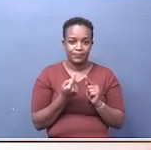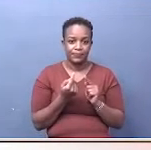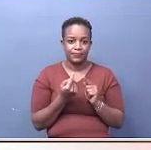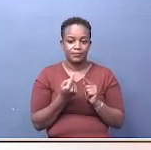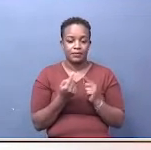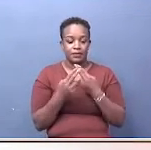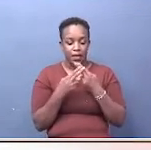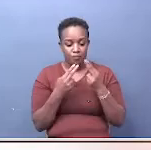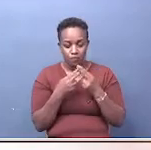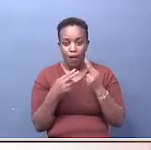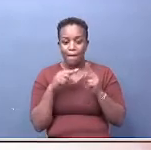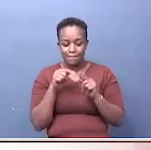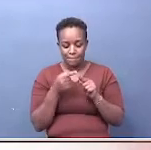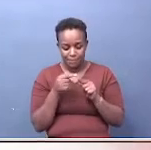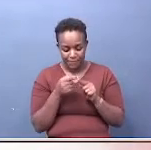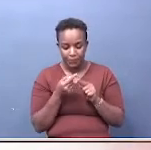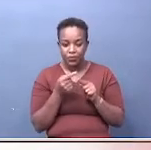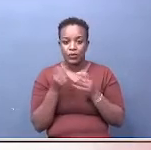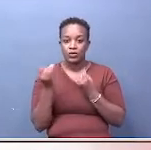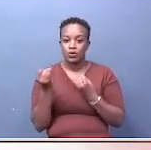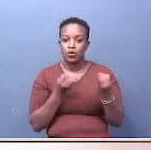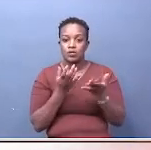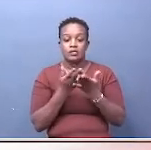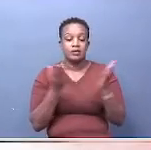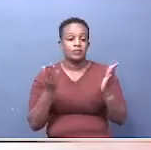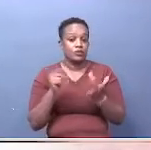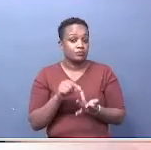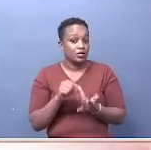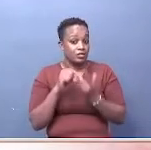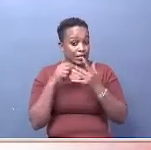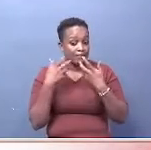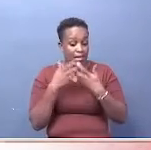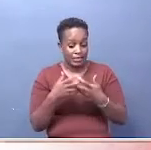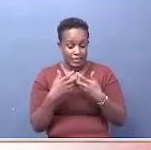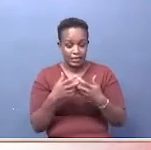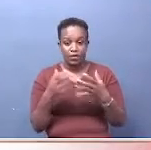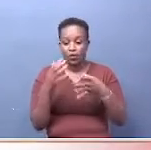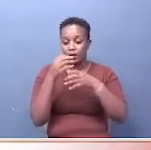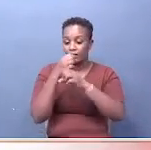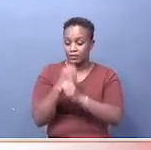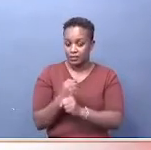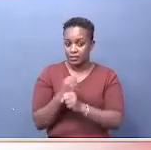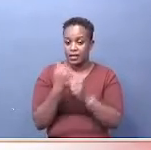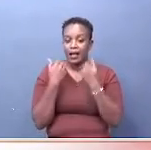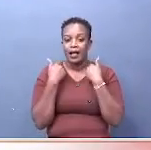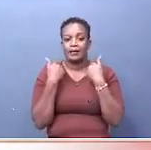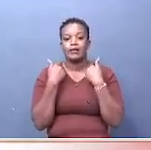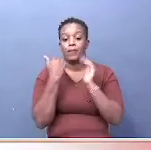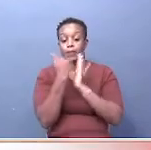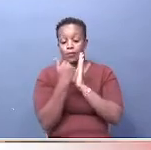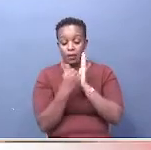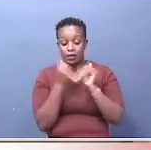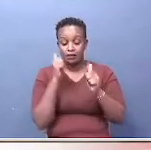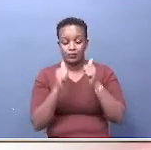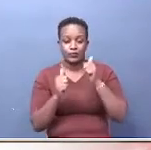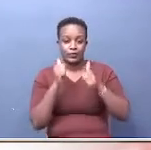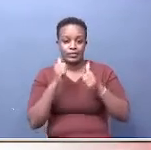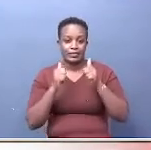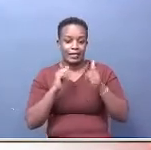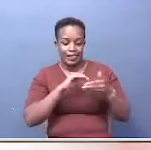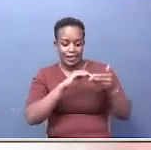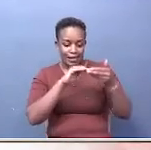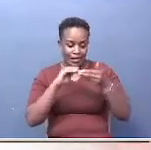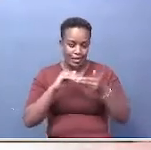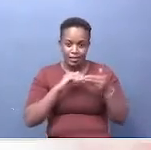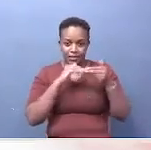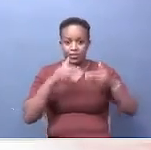Then we start introducing them to specialized machines. The organization has tailored a program that engages youth in a 7-week